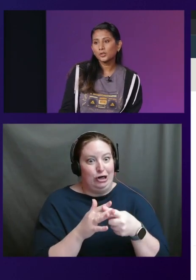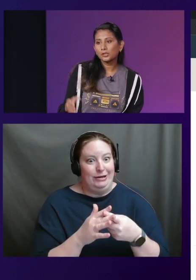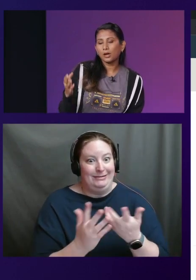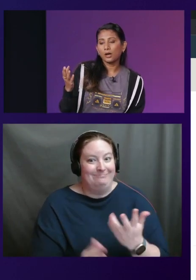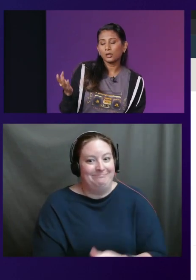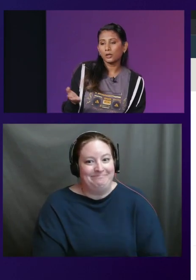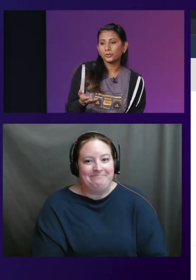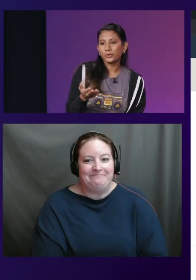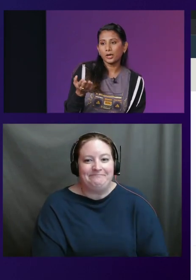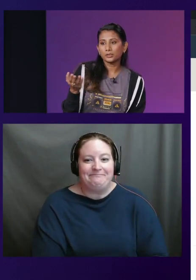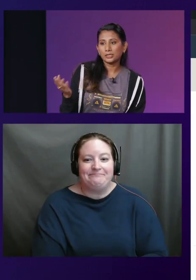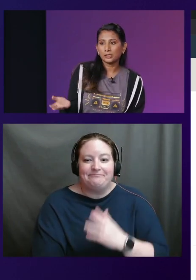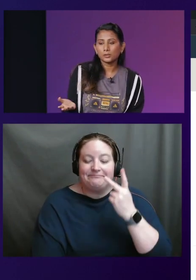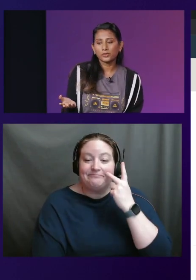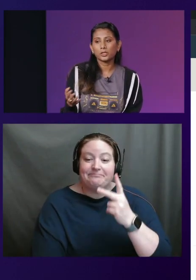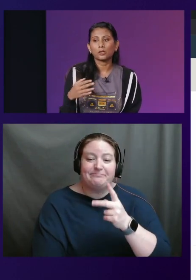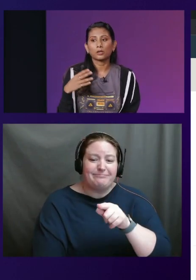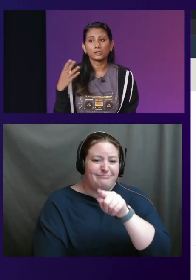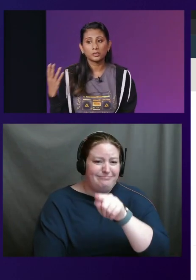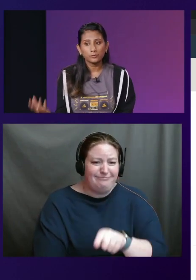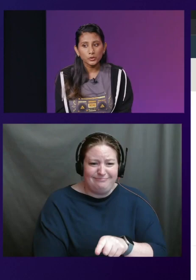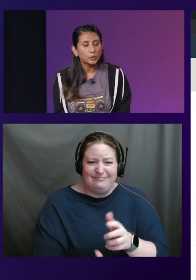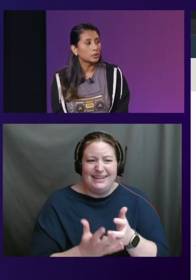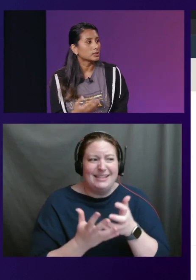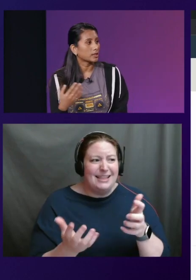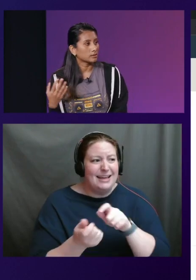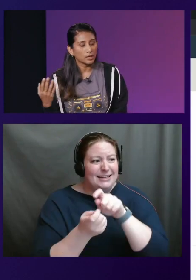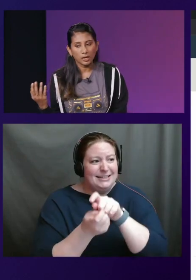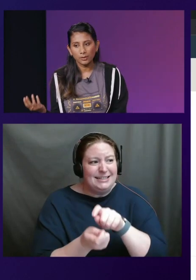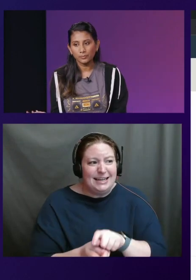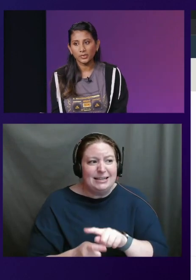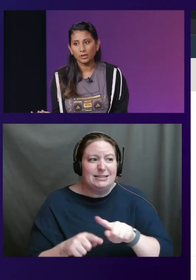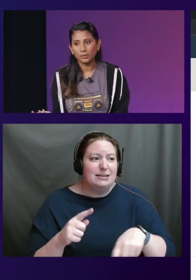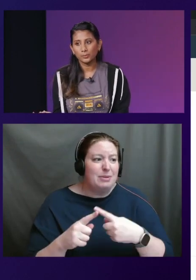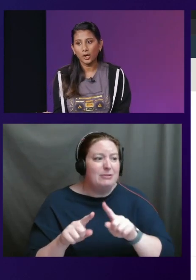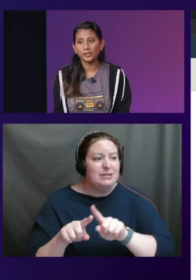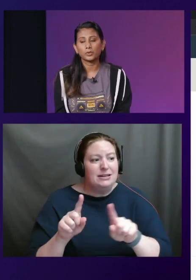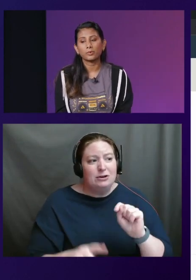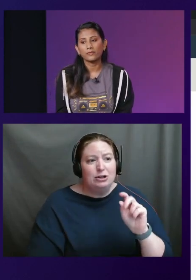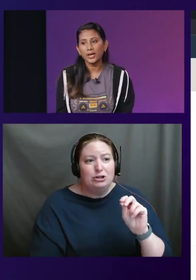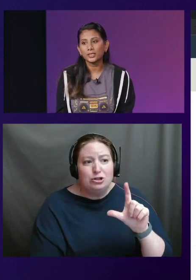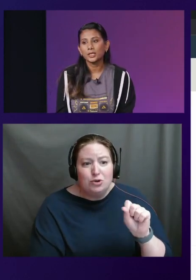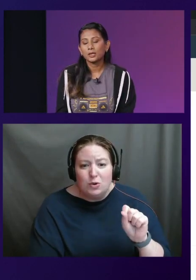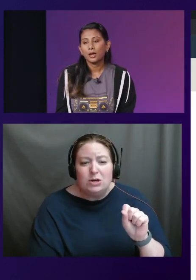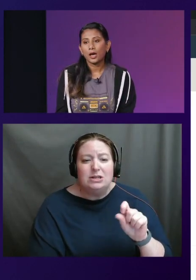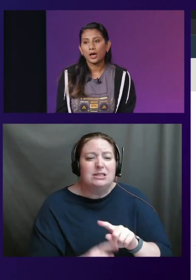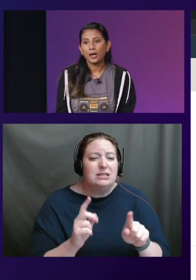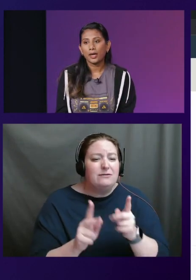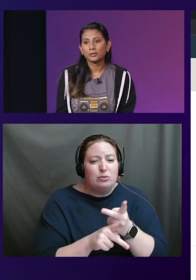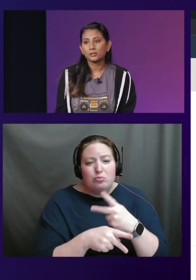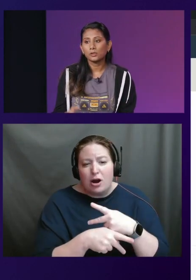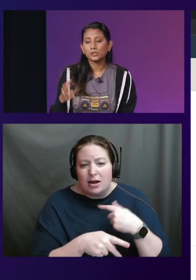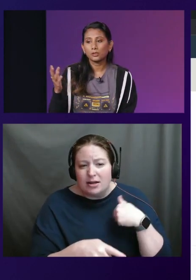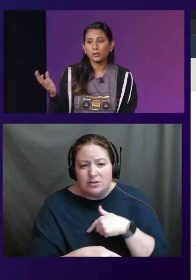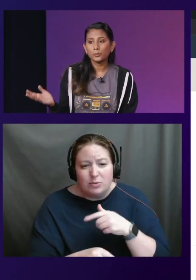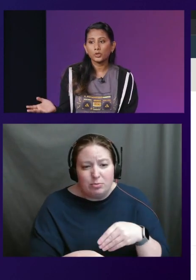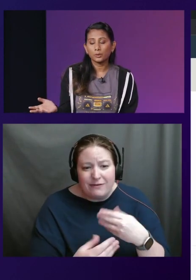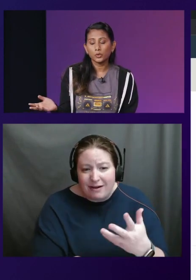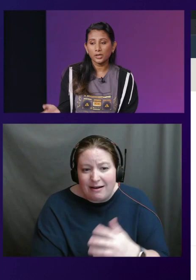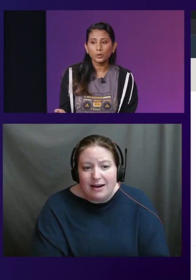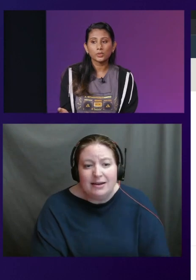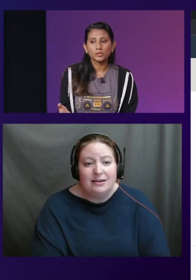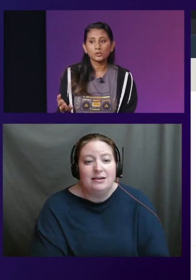see that a lot of details over here on the different tools and products we provide. And this is also a lot